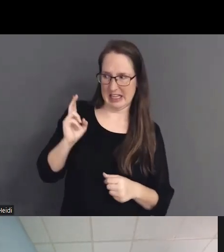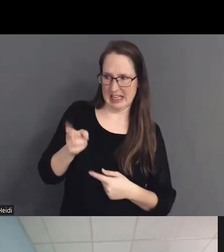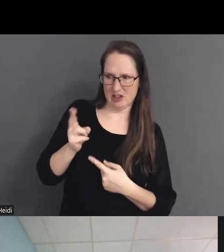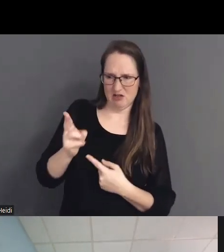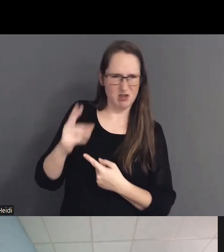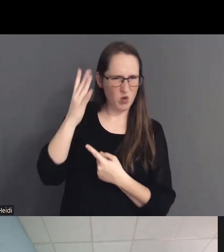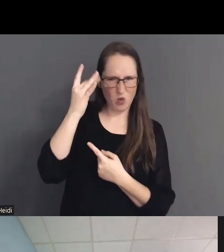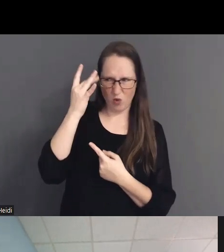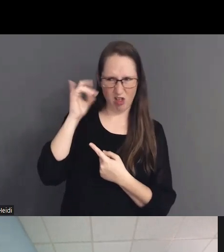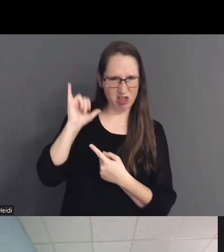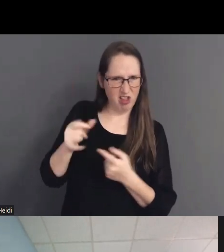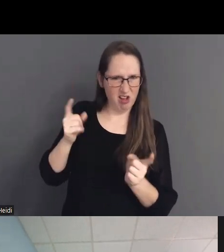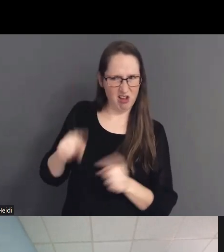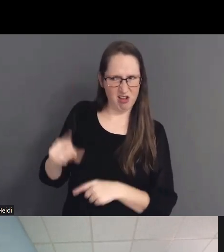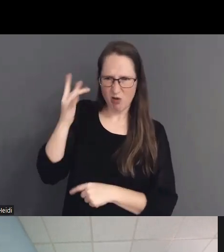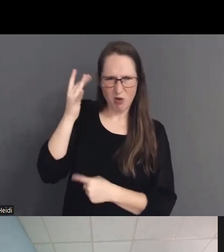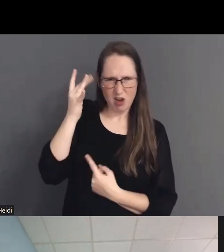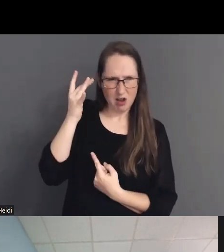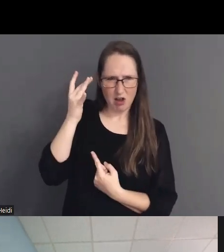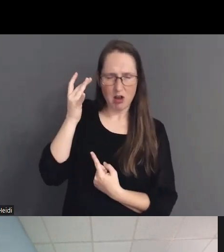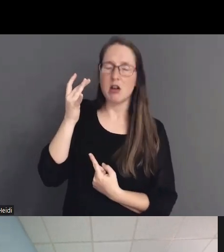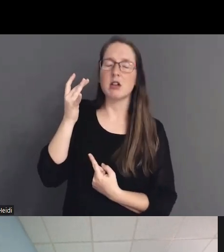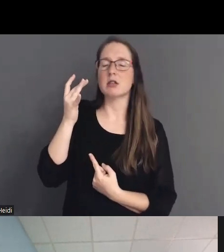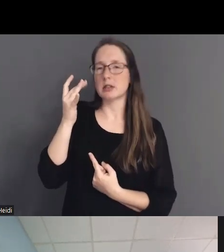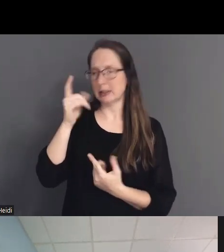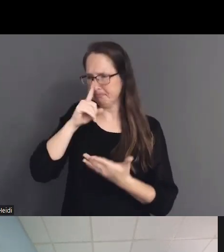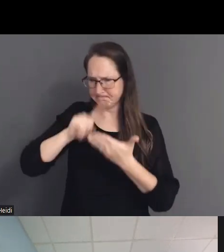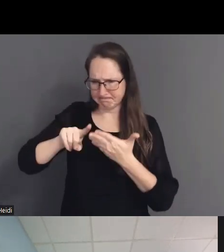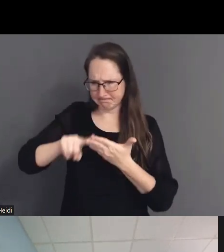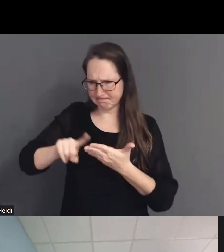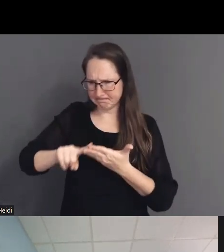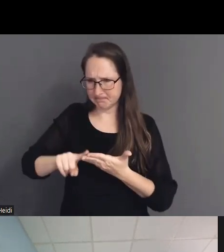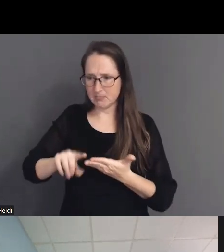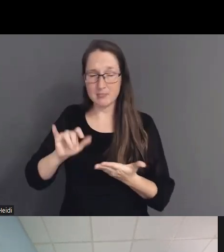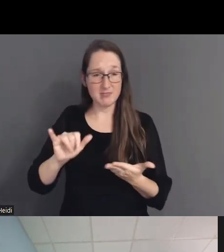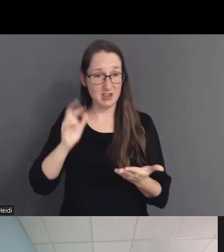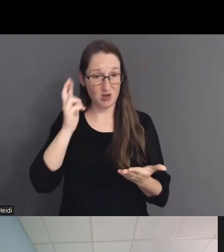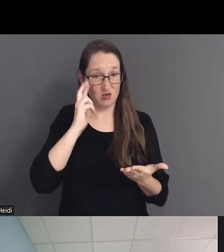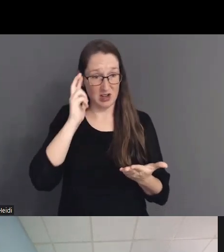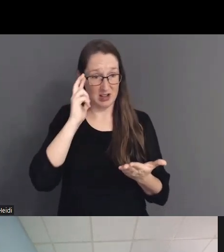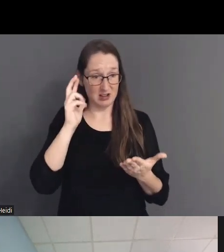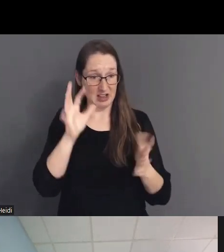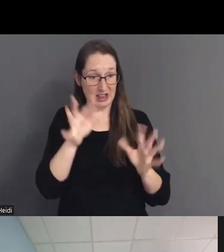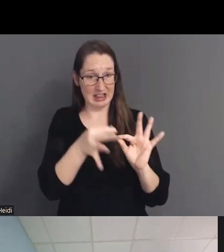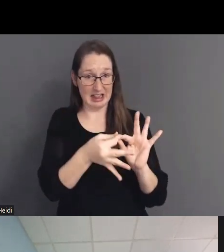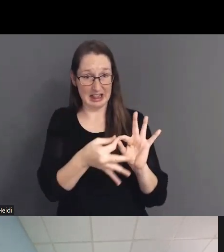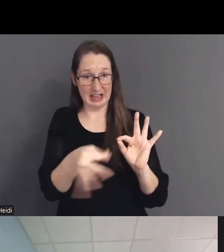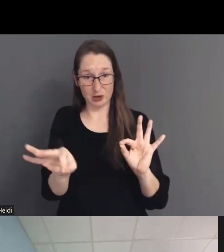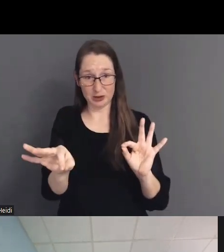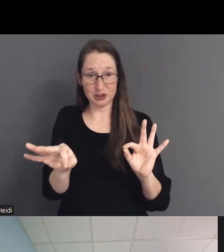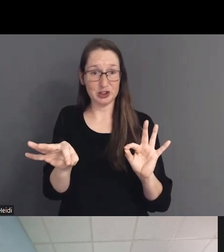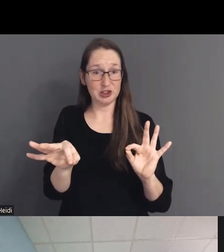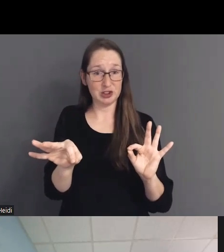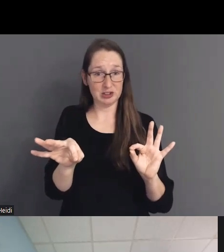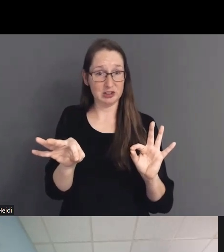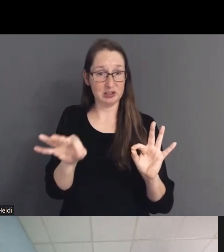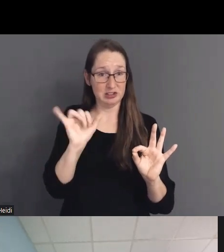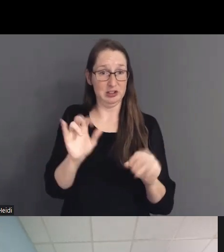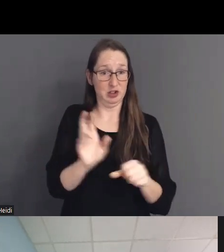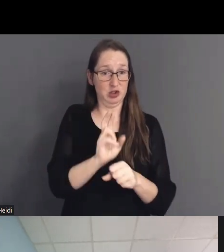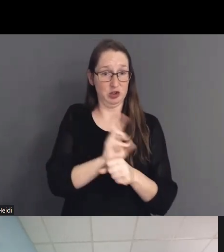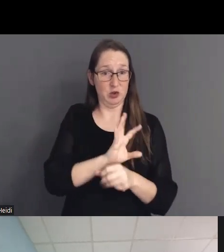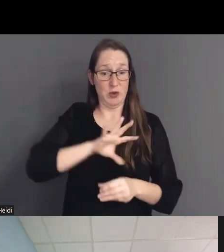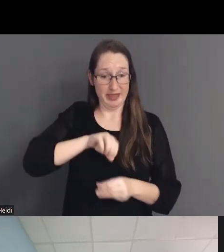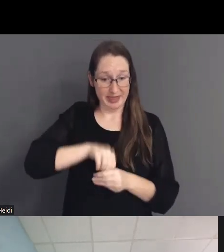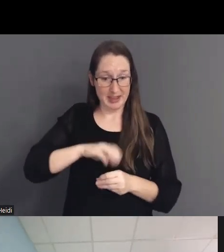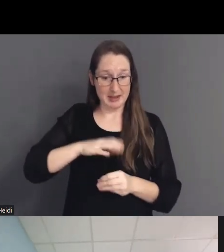that is. And then realizing that the language that's being used within